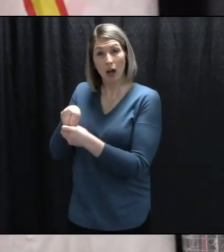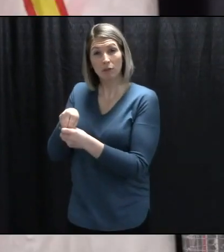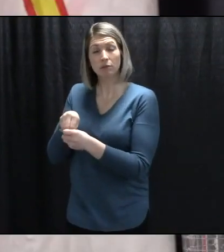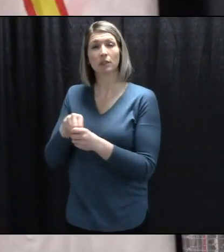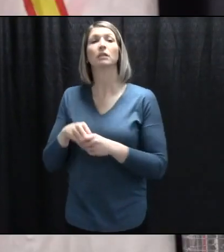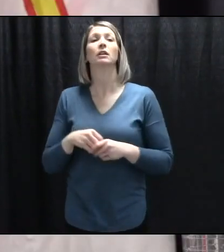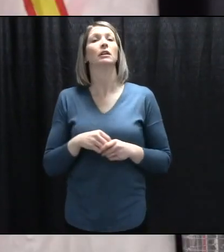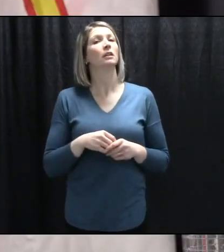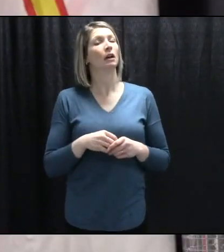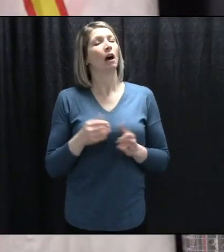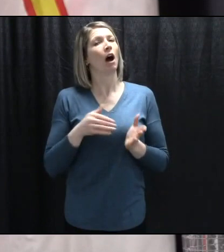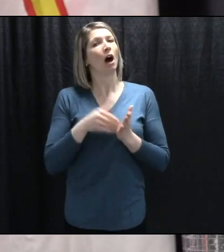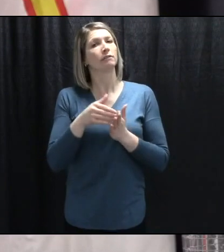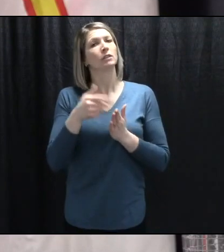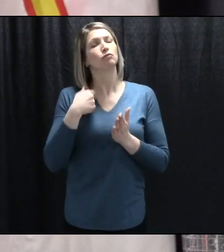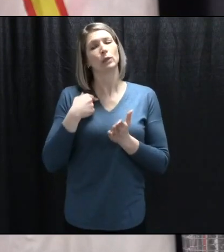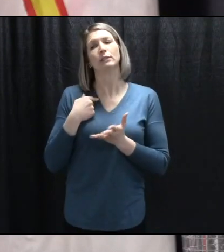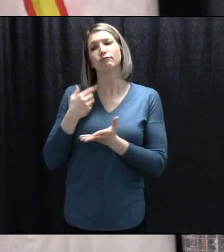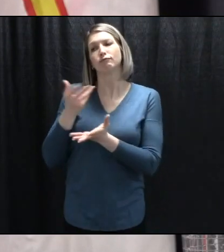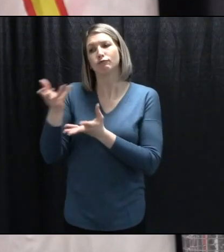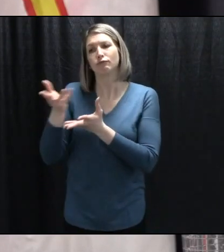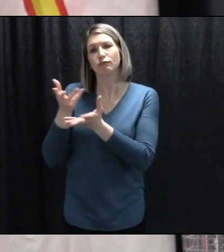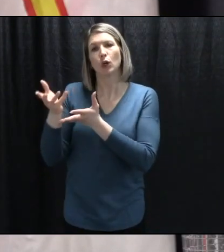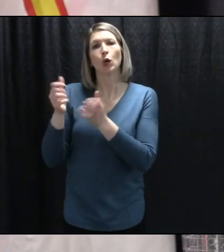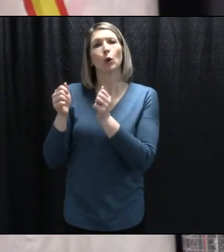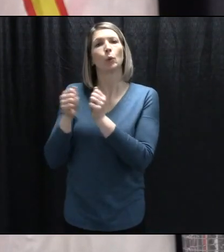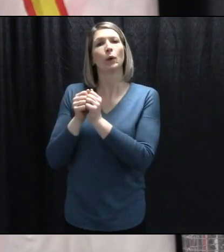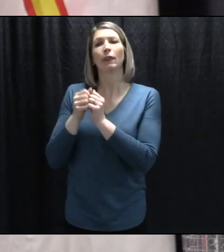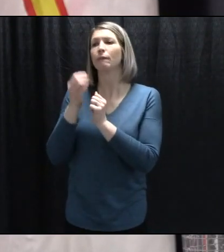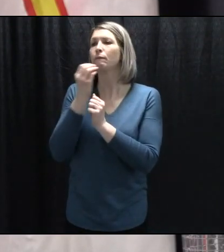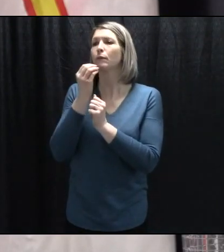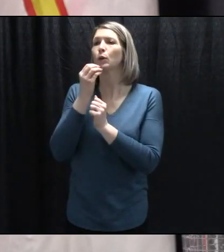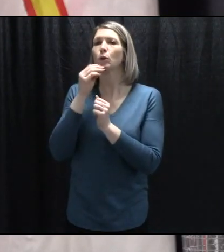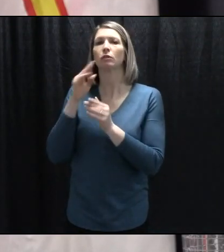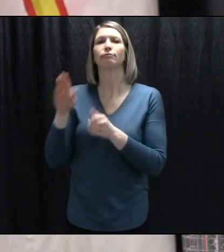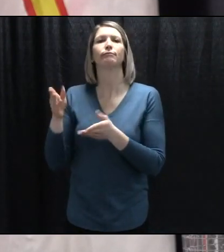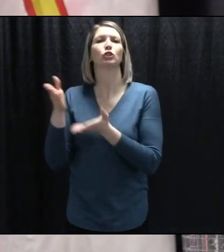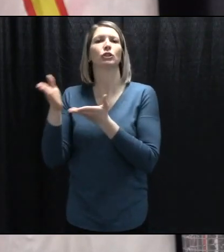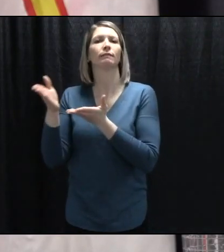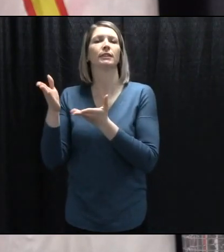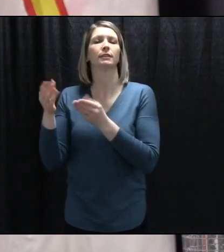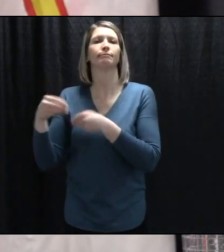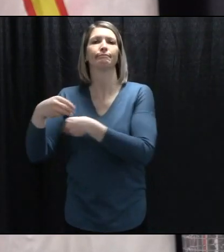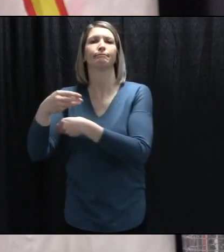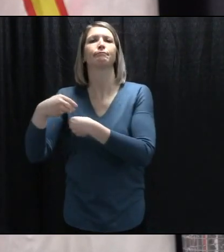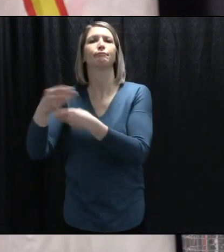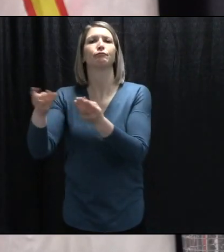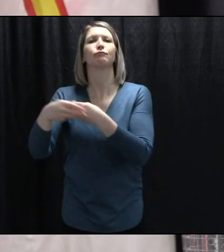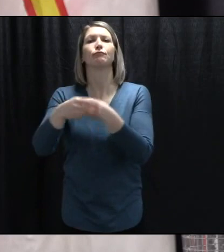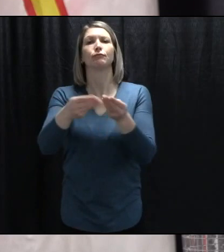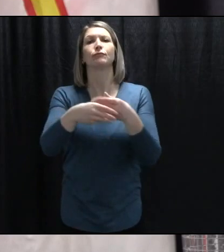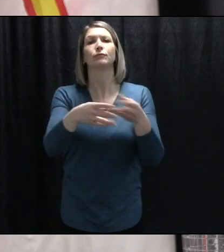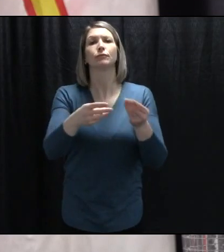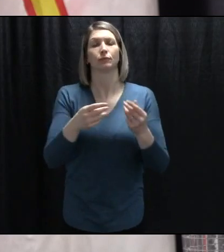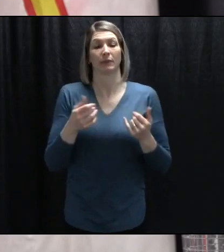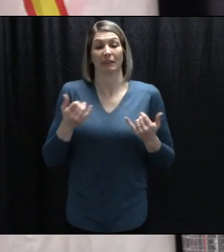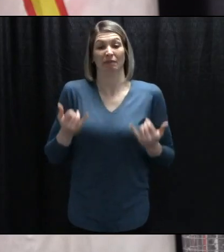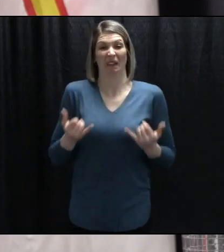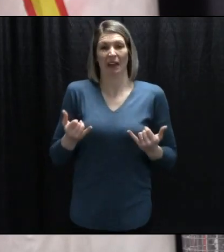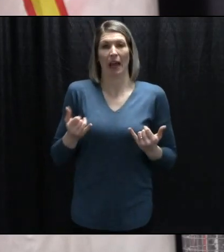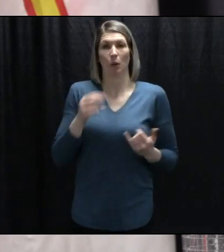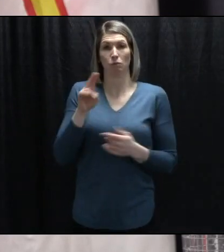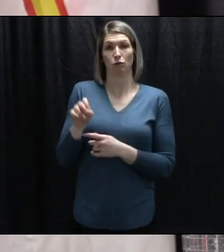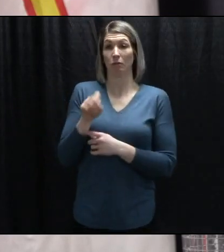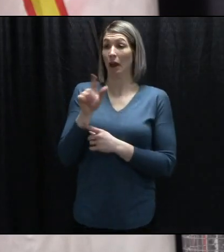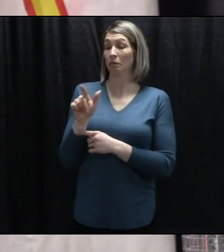quite regularly or talk with quite regularly with the food distributors within the province. And so far the inventory is intact. We